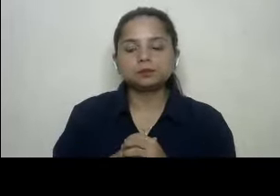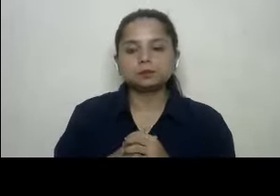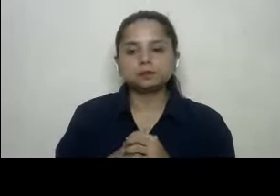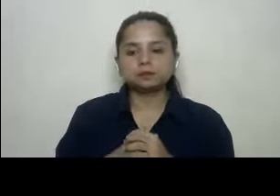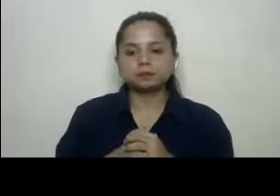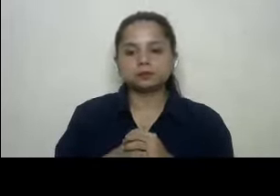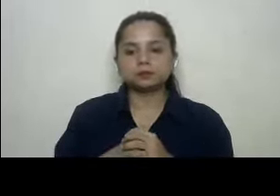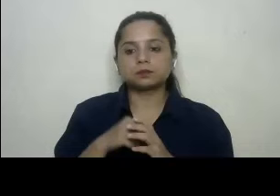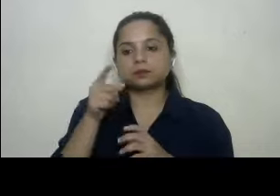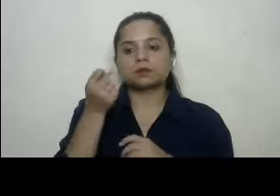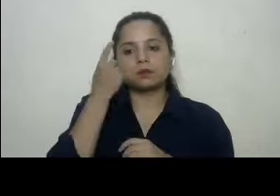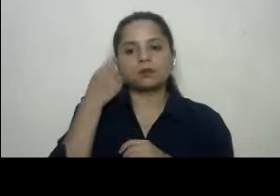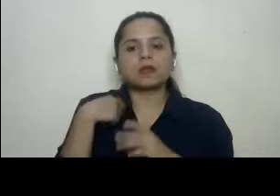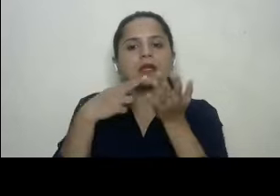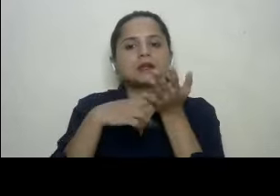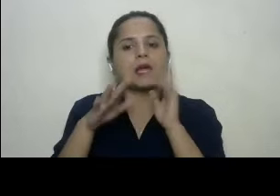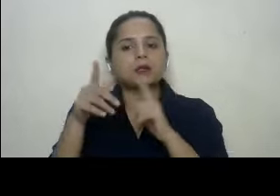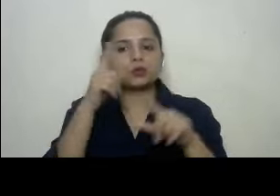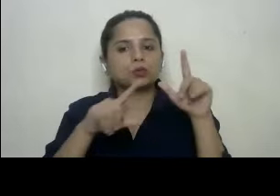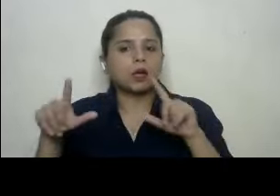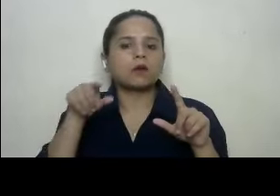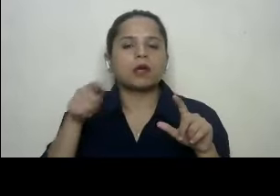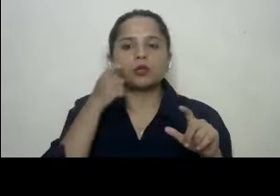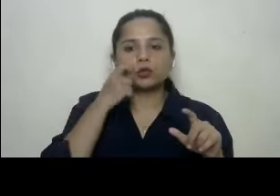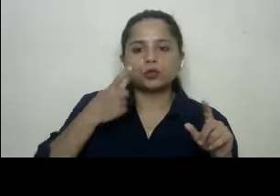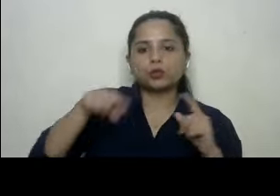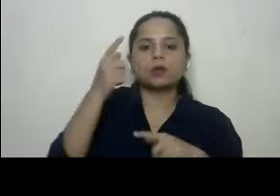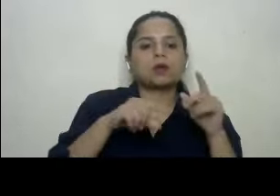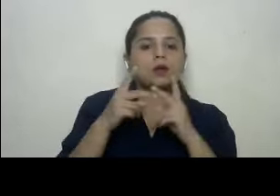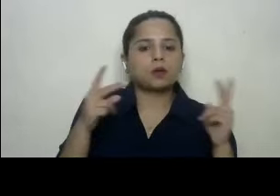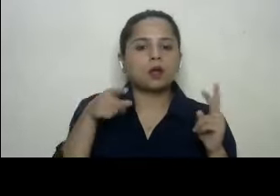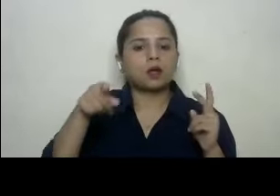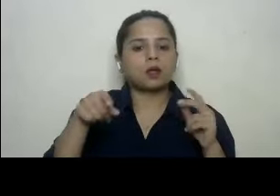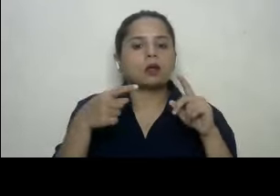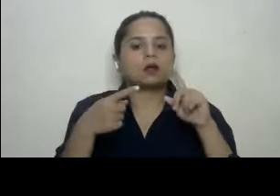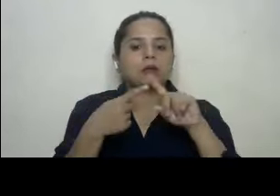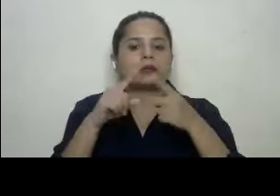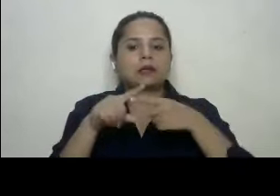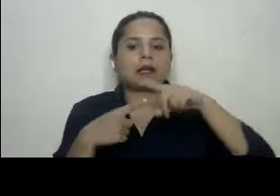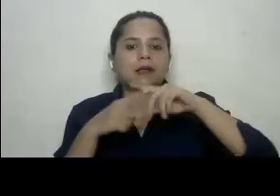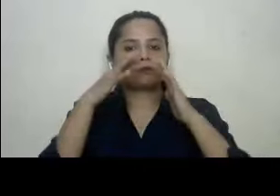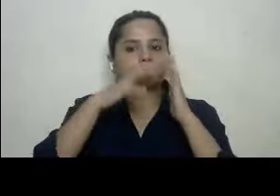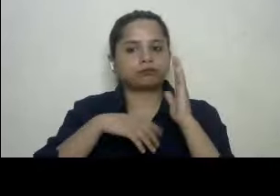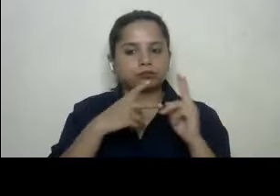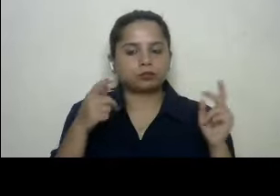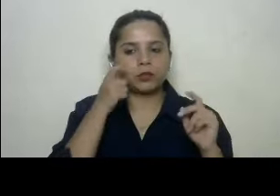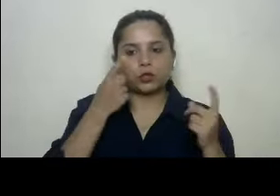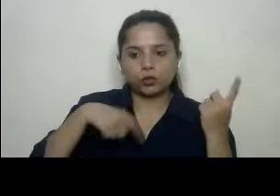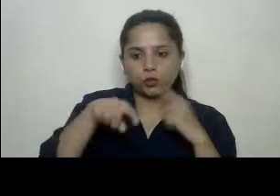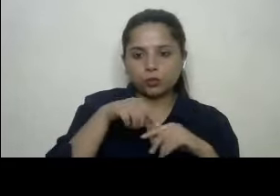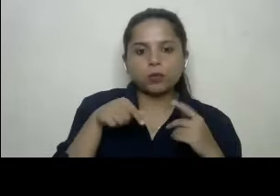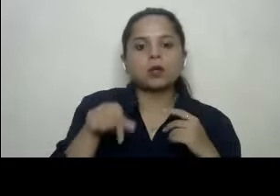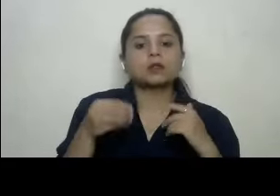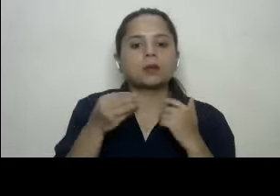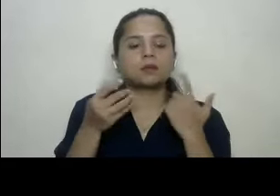it understands natural language, the human language, and it generates that text accordingly, human-like text